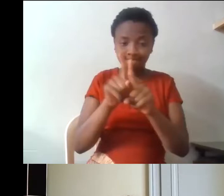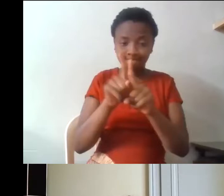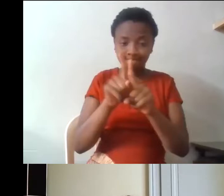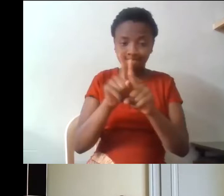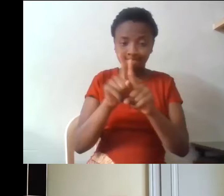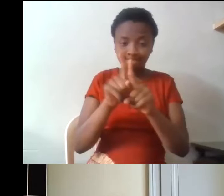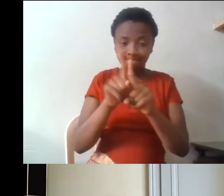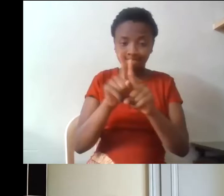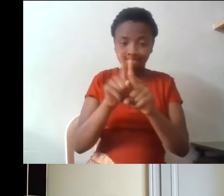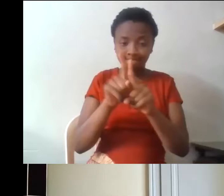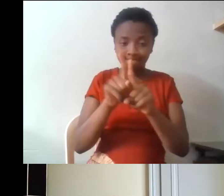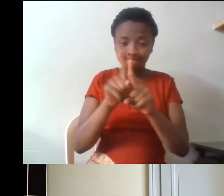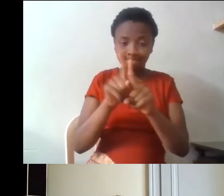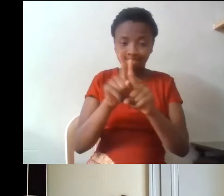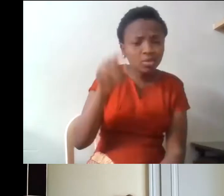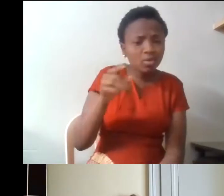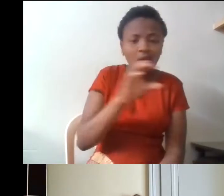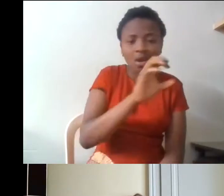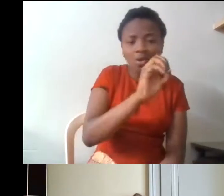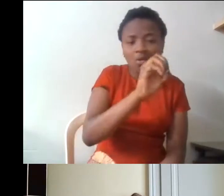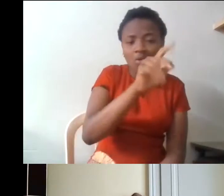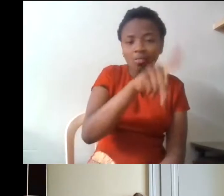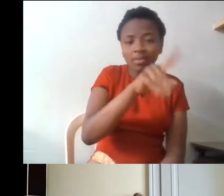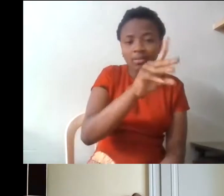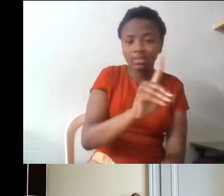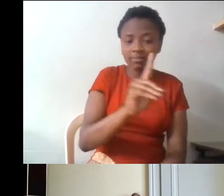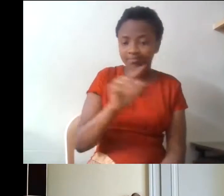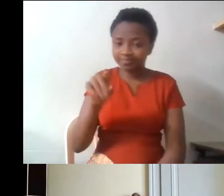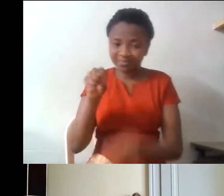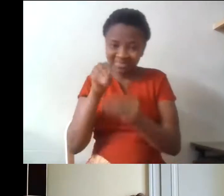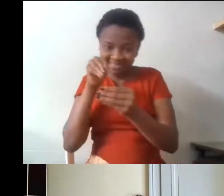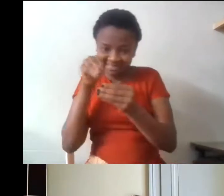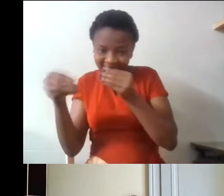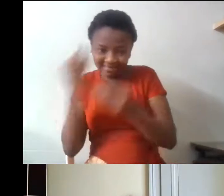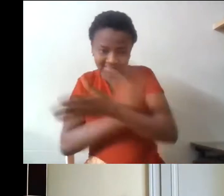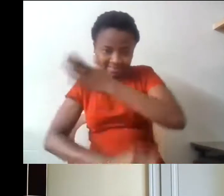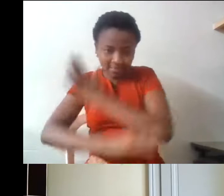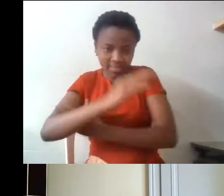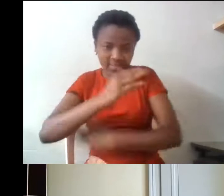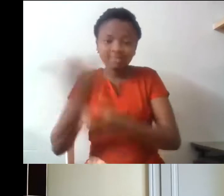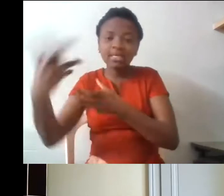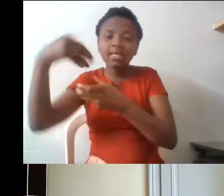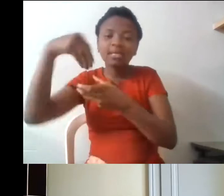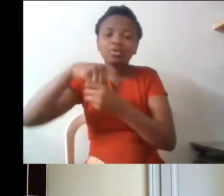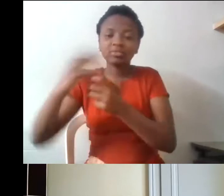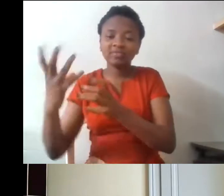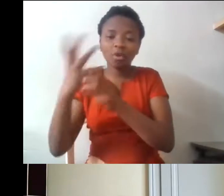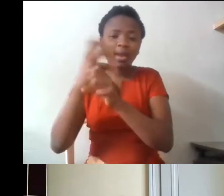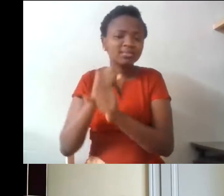strategies can be developed between OPDs and disability inclusive development organizations in strengthening our